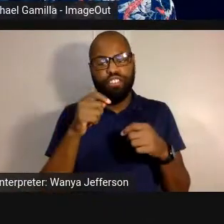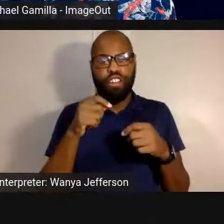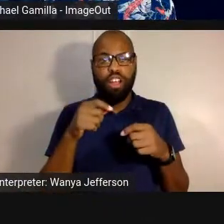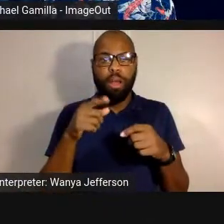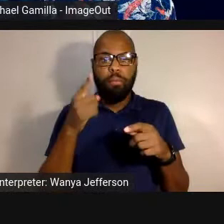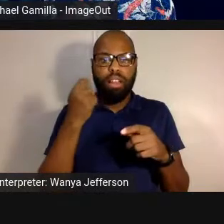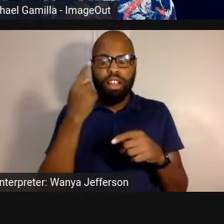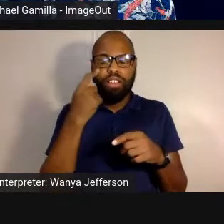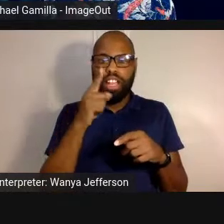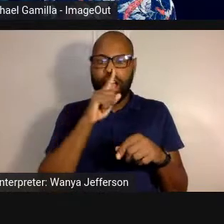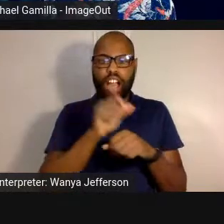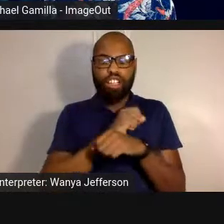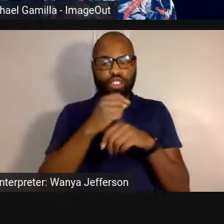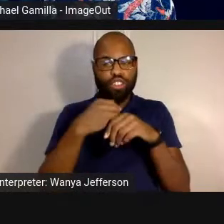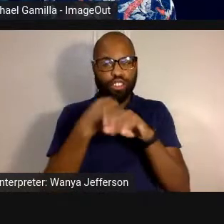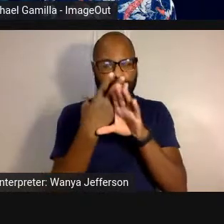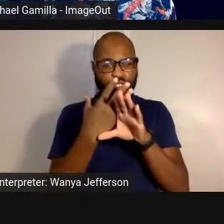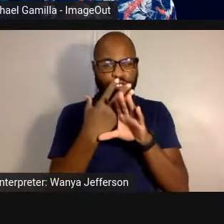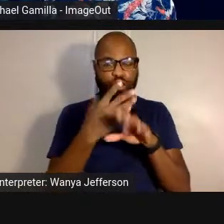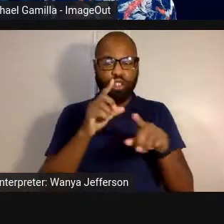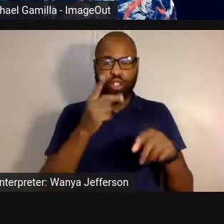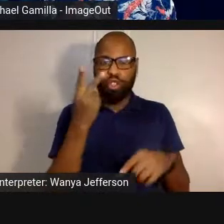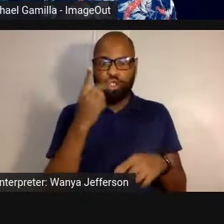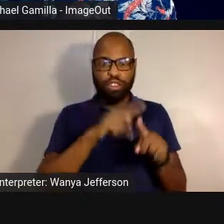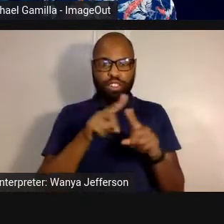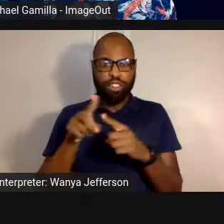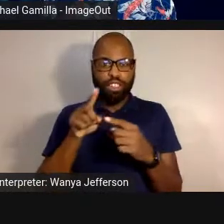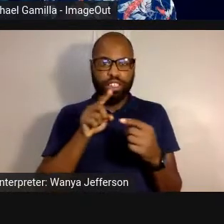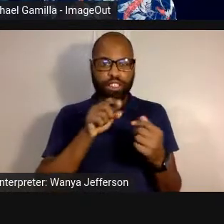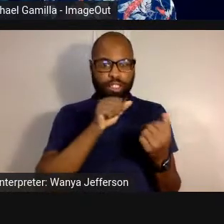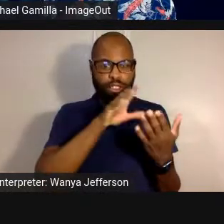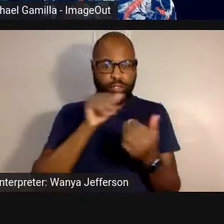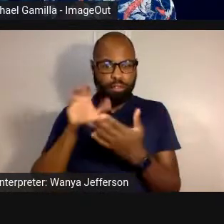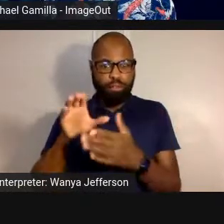did the festival was on two different platforms, Boonet